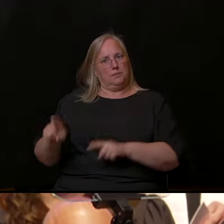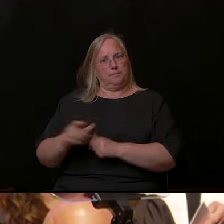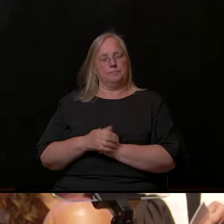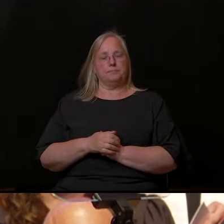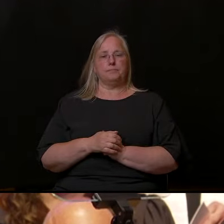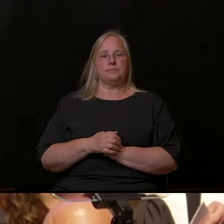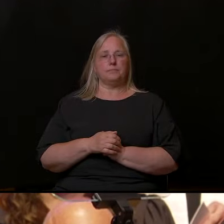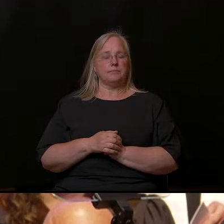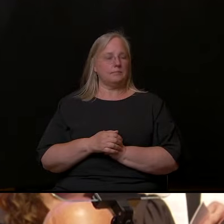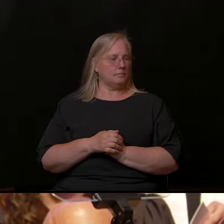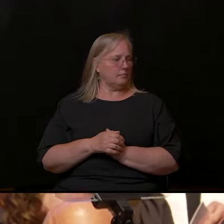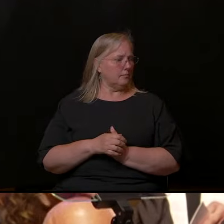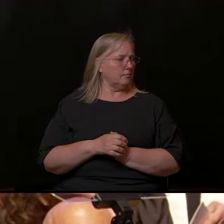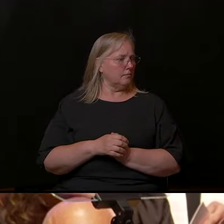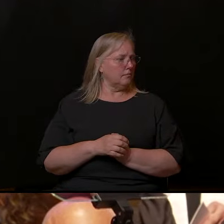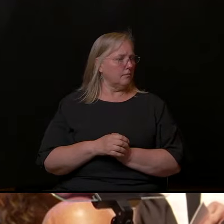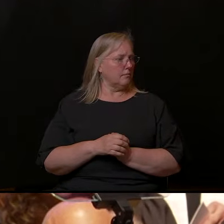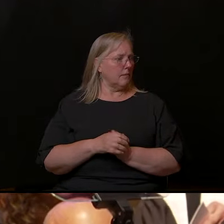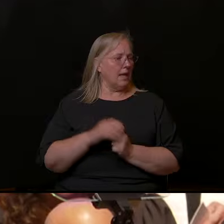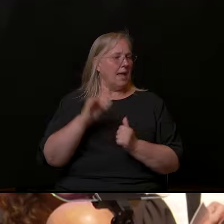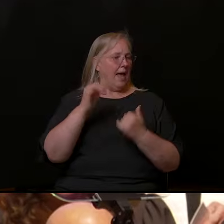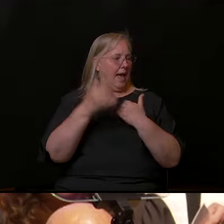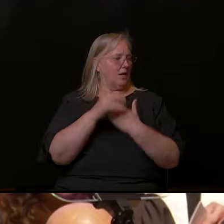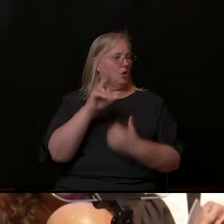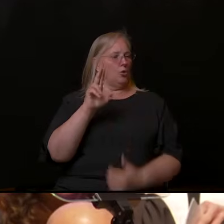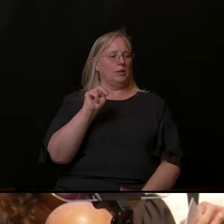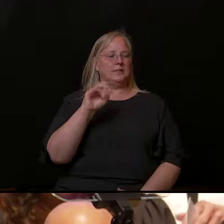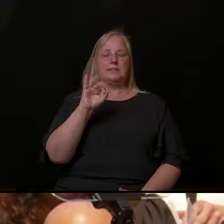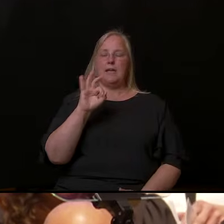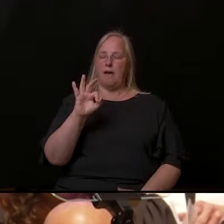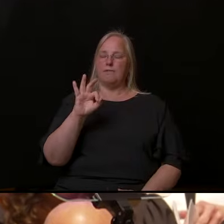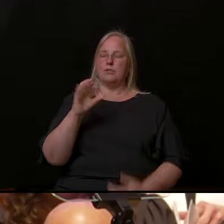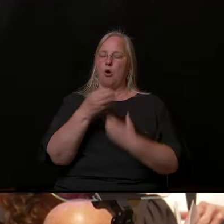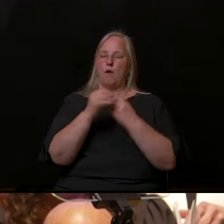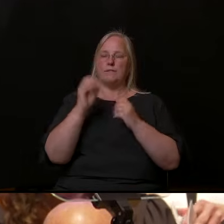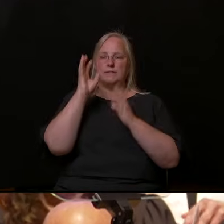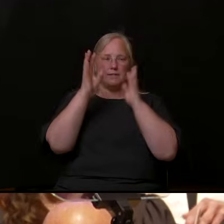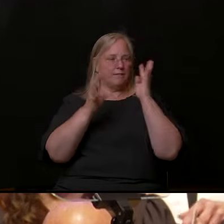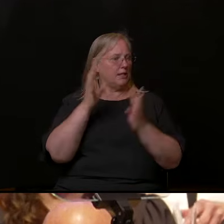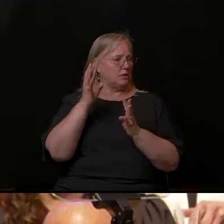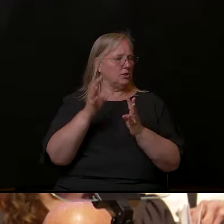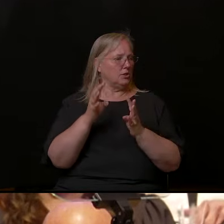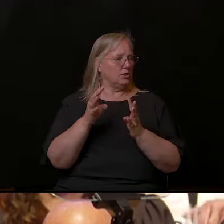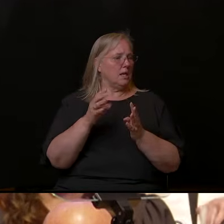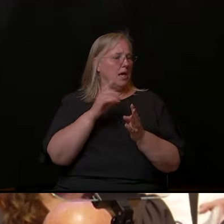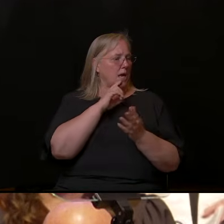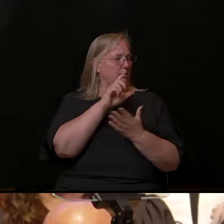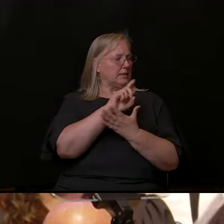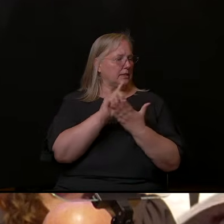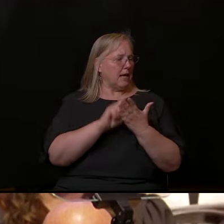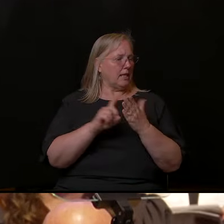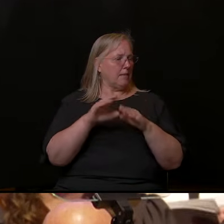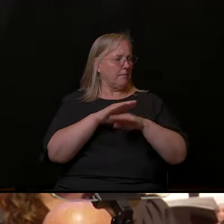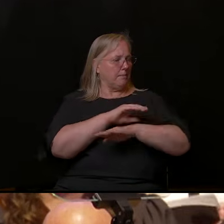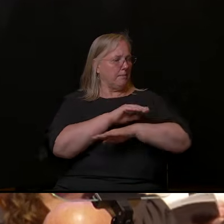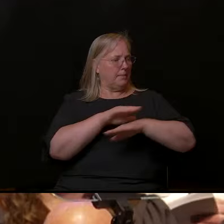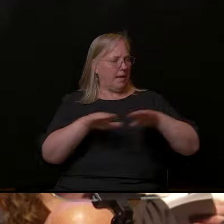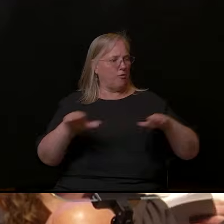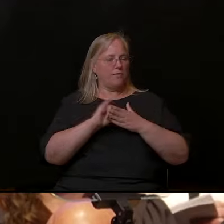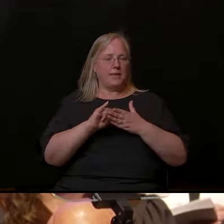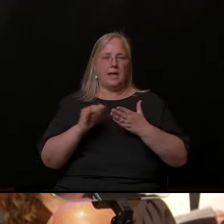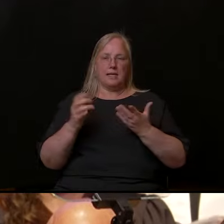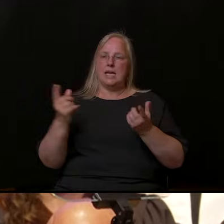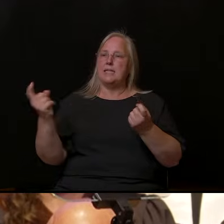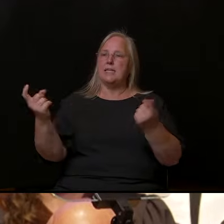At UNICEF Office of Innovation, it was designing a platform that gathered youth voice around the world by